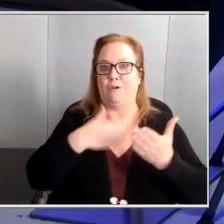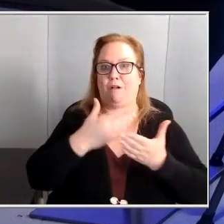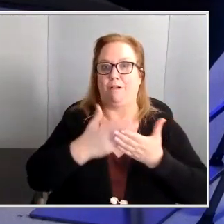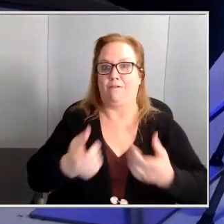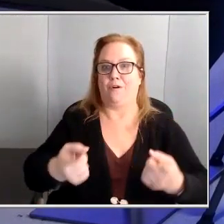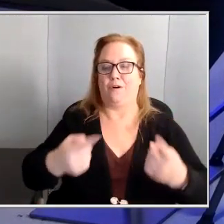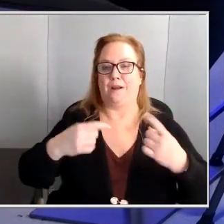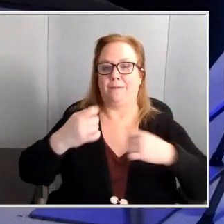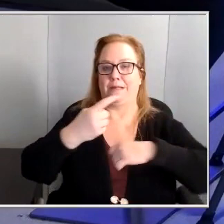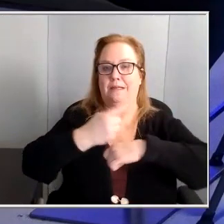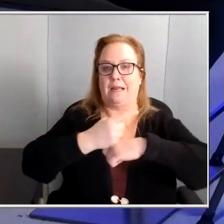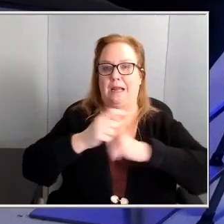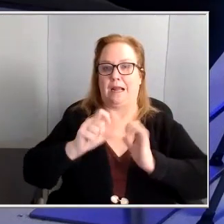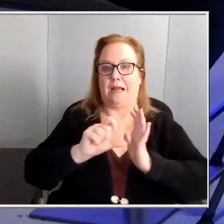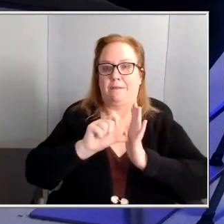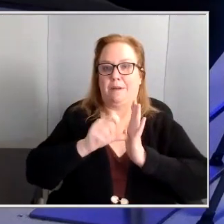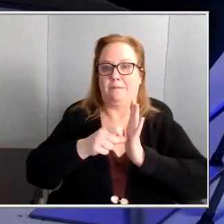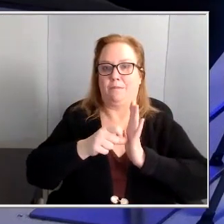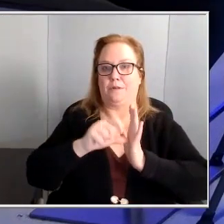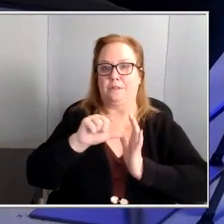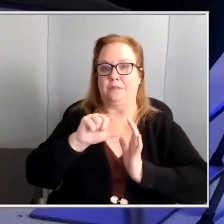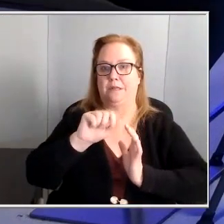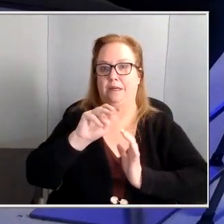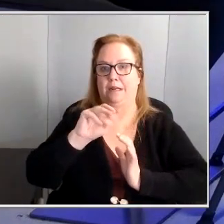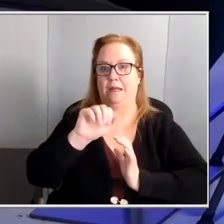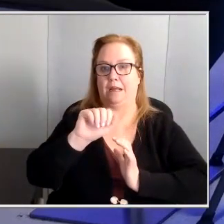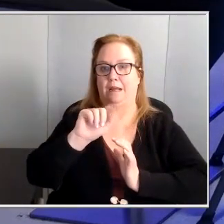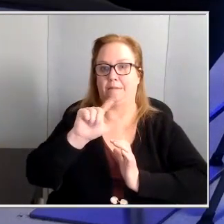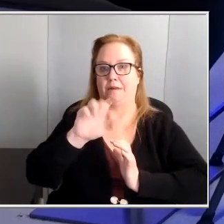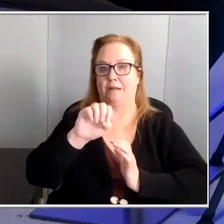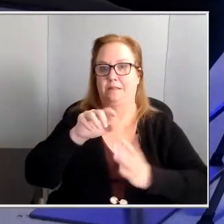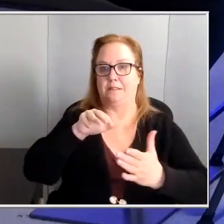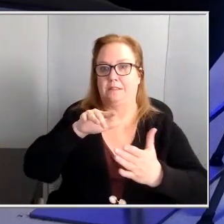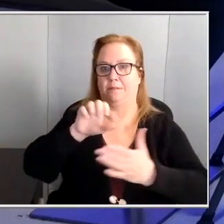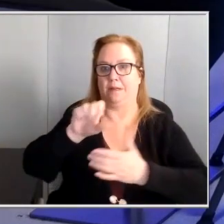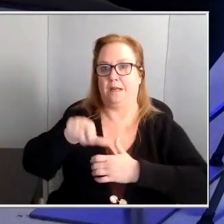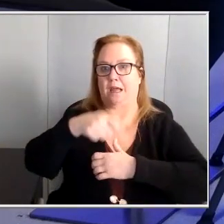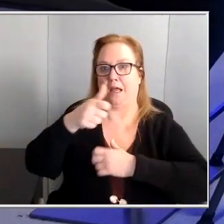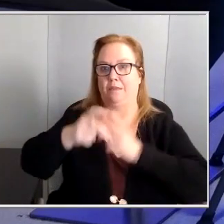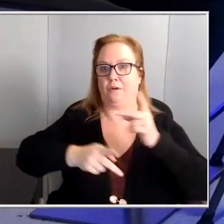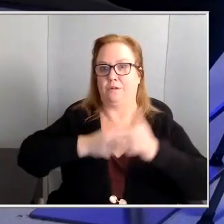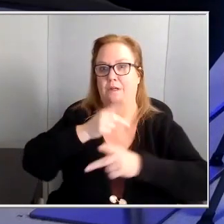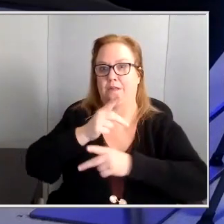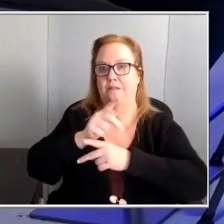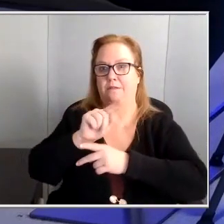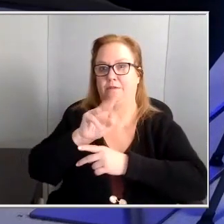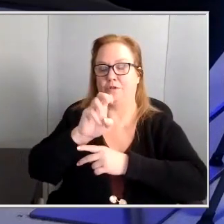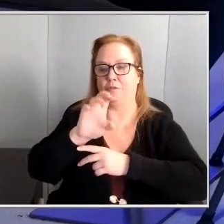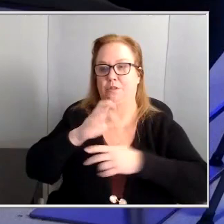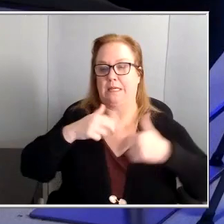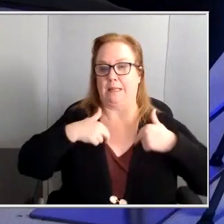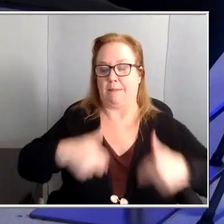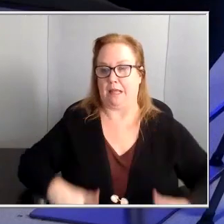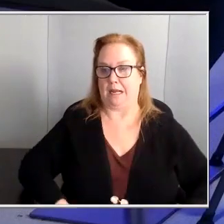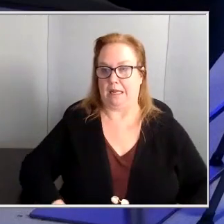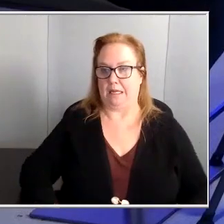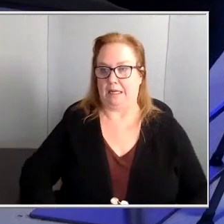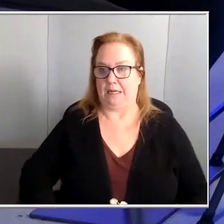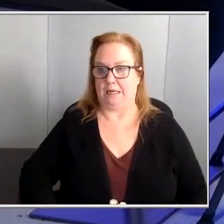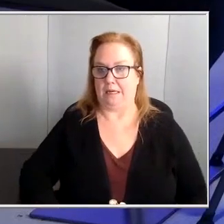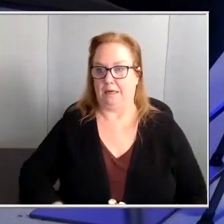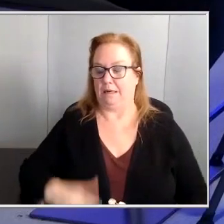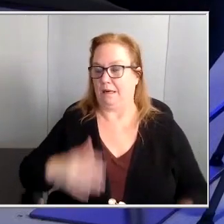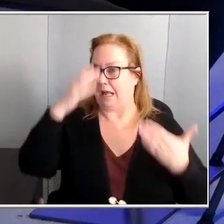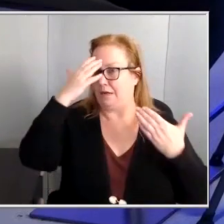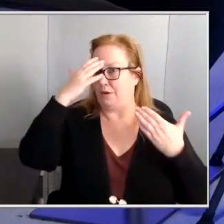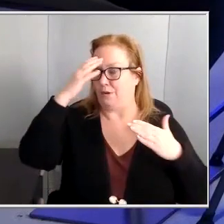I'm impressed with this whole thing about GammaTiles. Is this being studied in other types of tumors across the body? I do not know